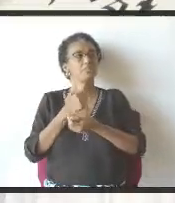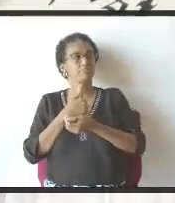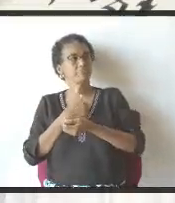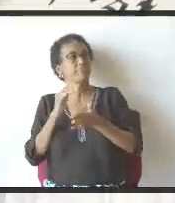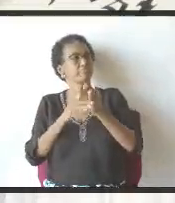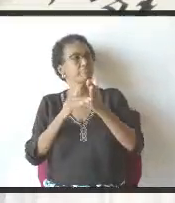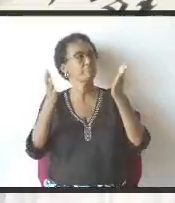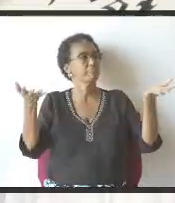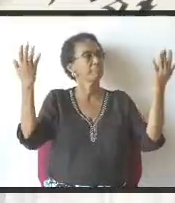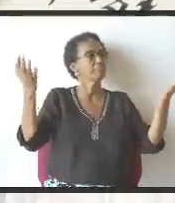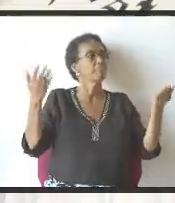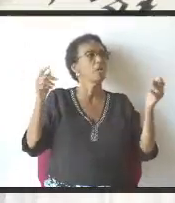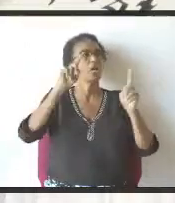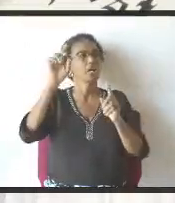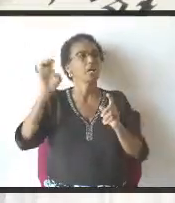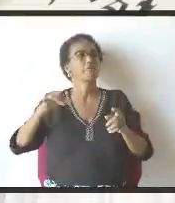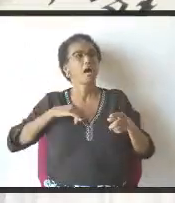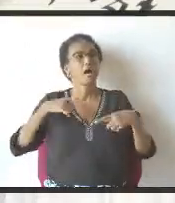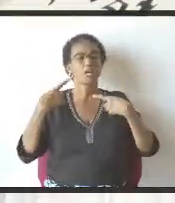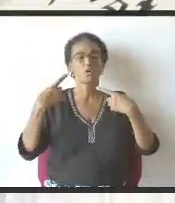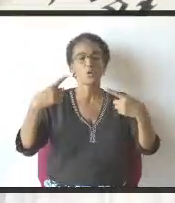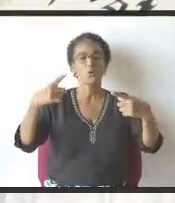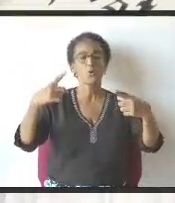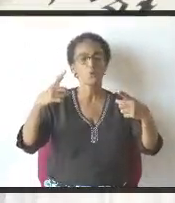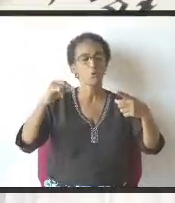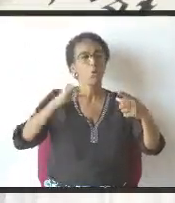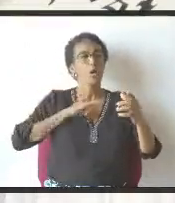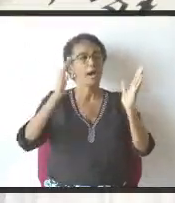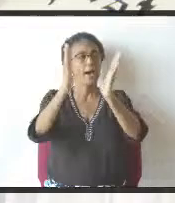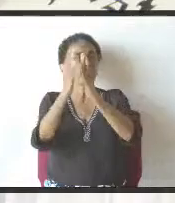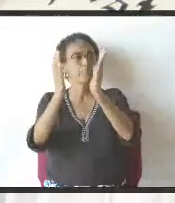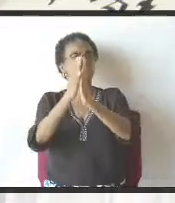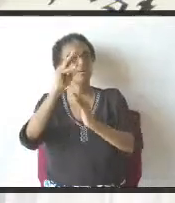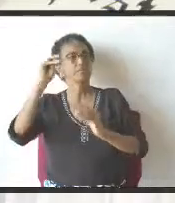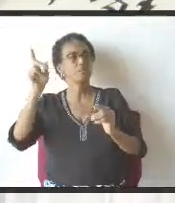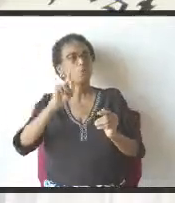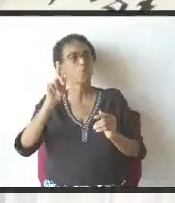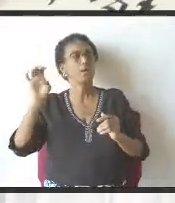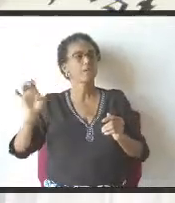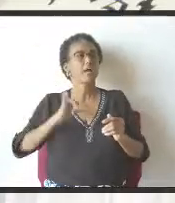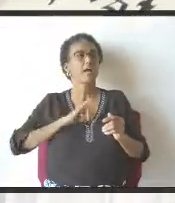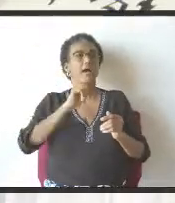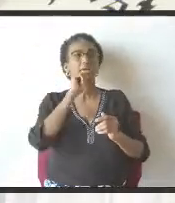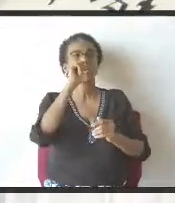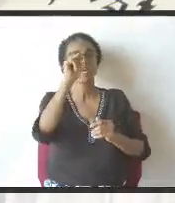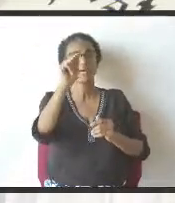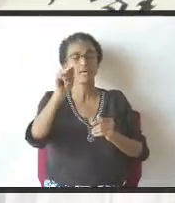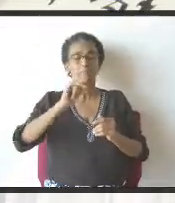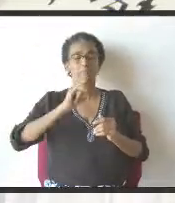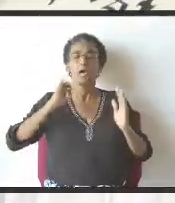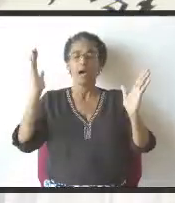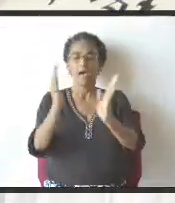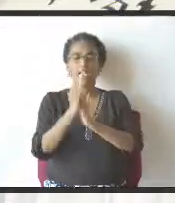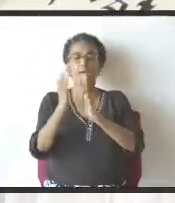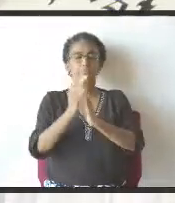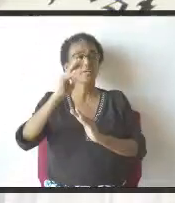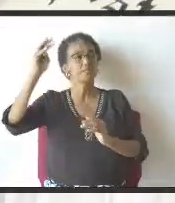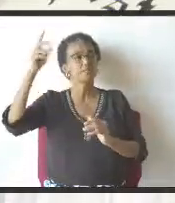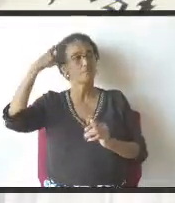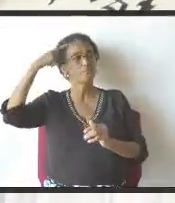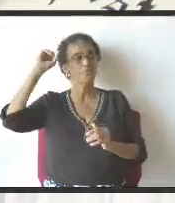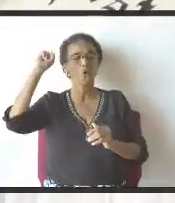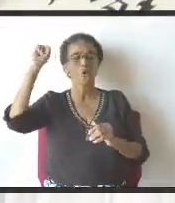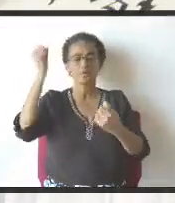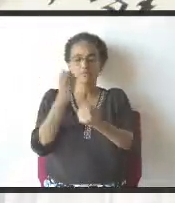all stand as we sing. Wherever I go, I'll praise him. Wherever I am, I'll praise